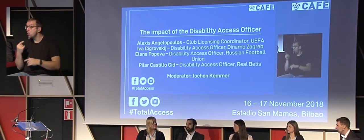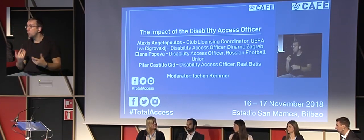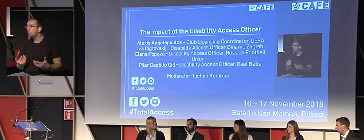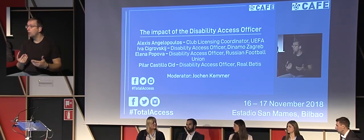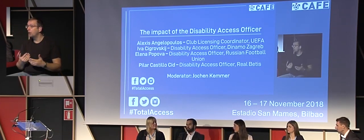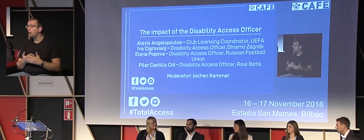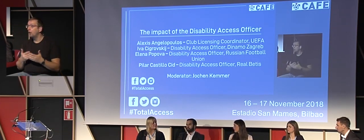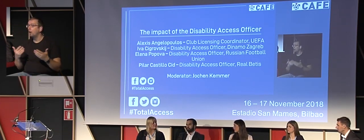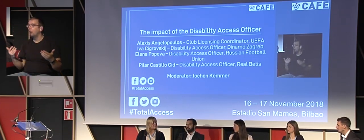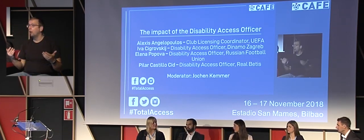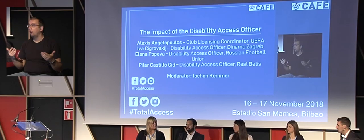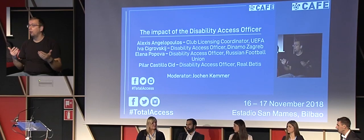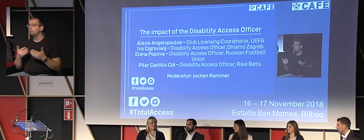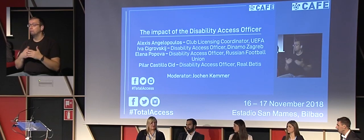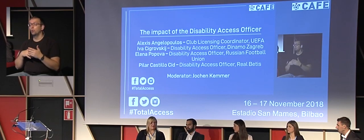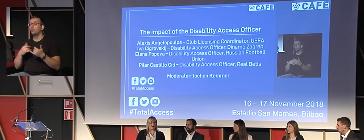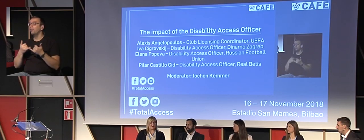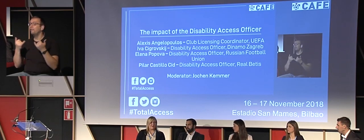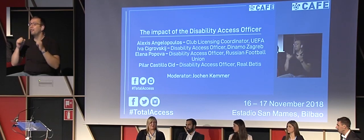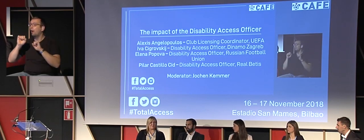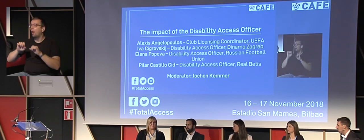afterwards into a positive experience?